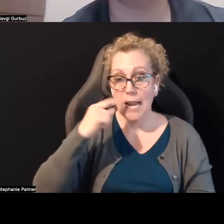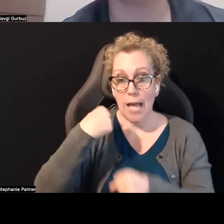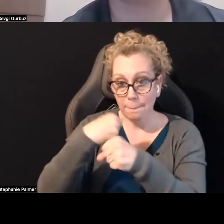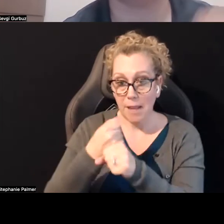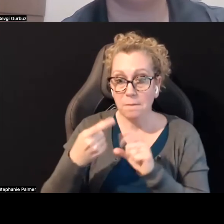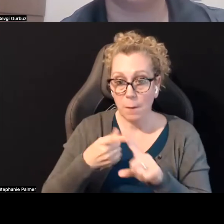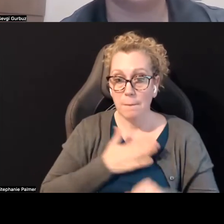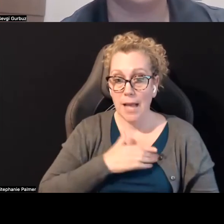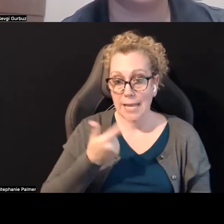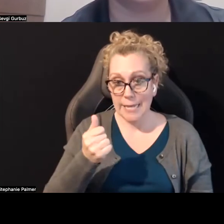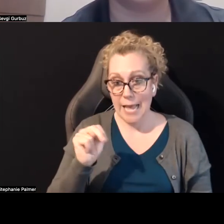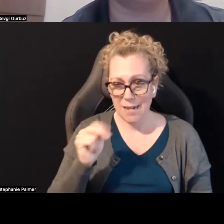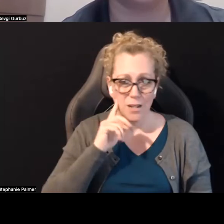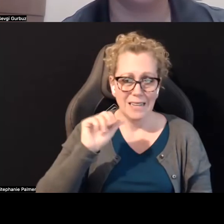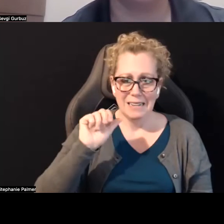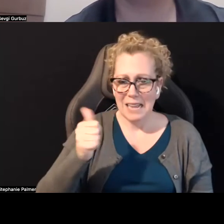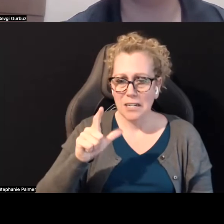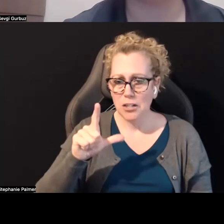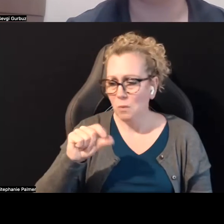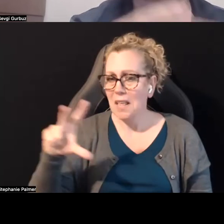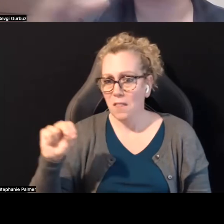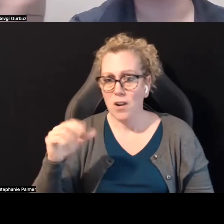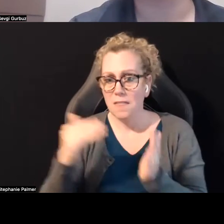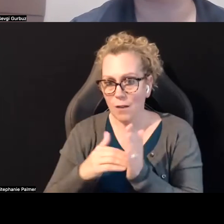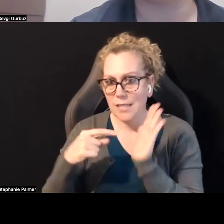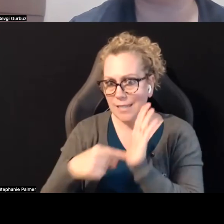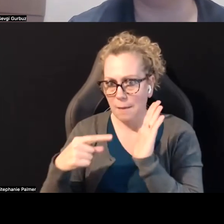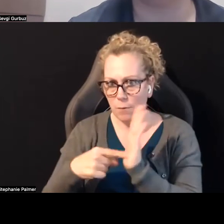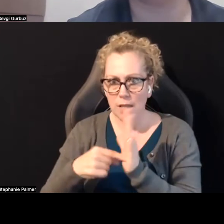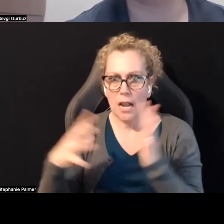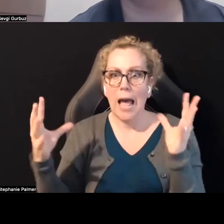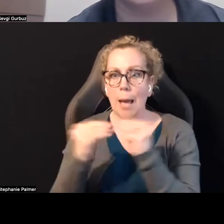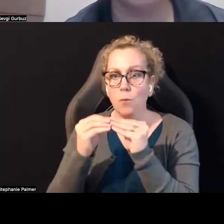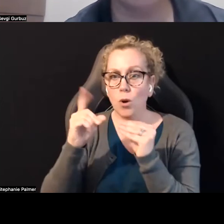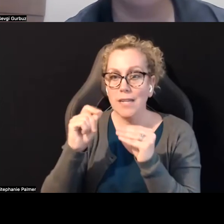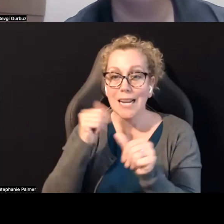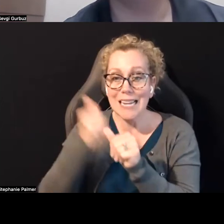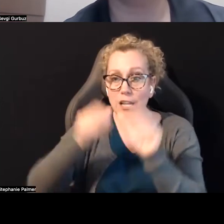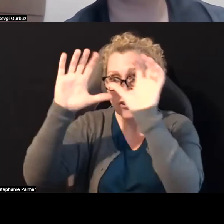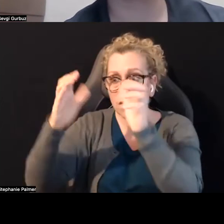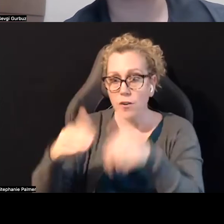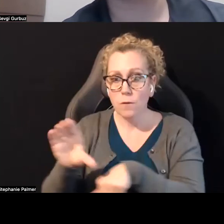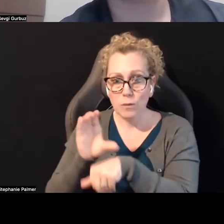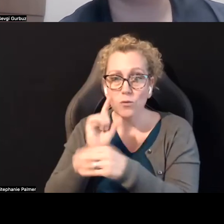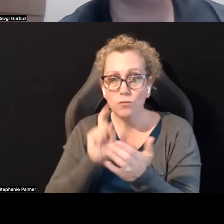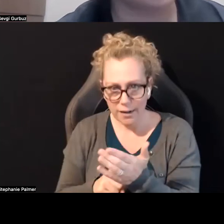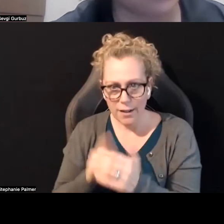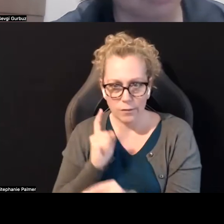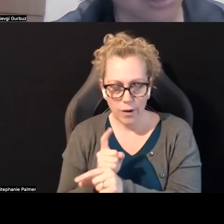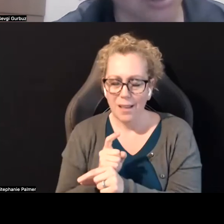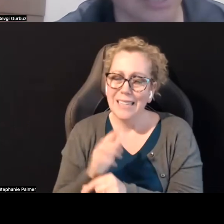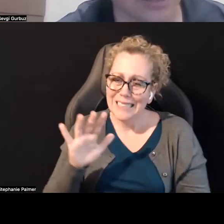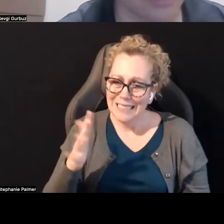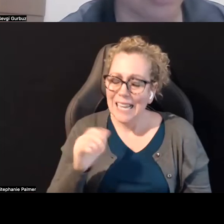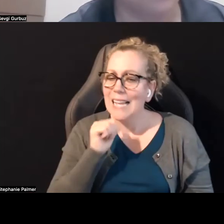generating now tens of thousands of synthetic samples, so you have a much larger amount of data that you're providing, albeit it's not as good as